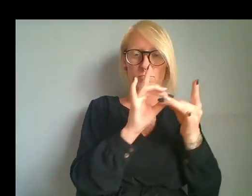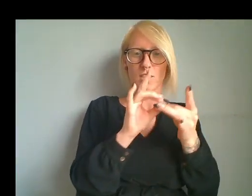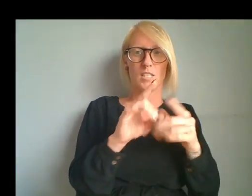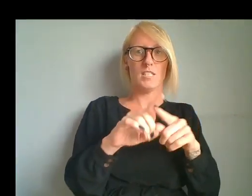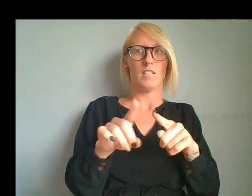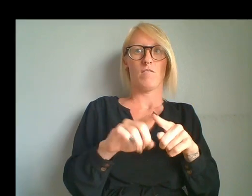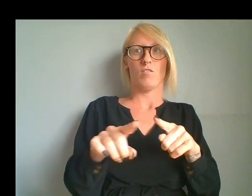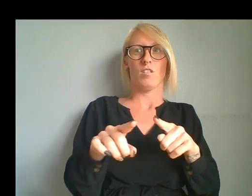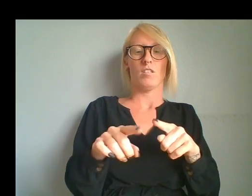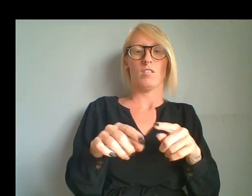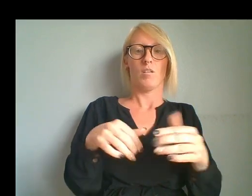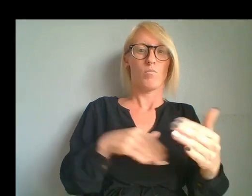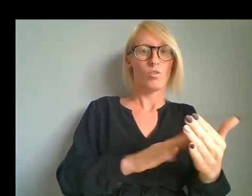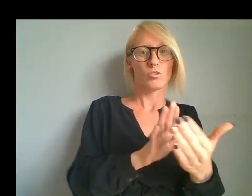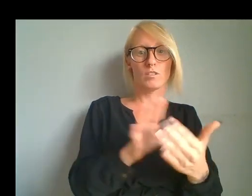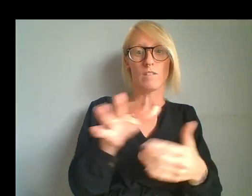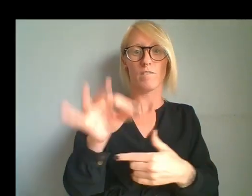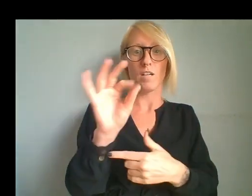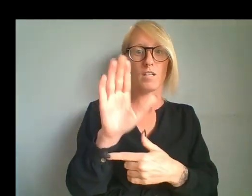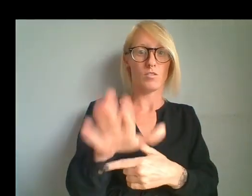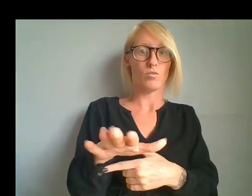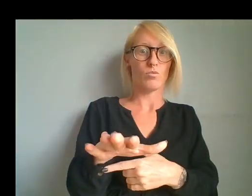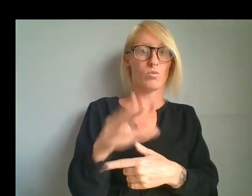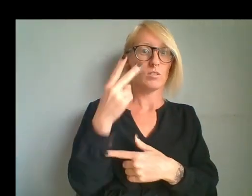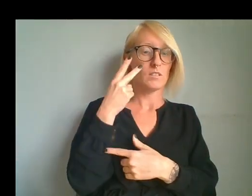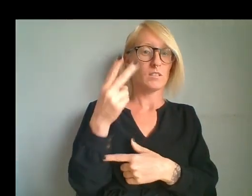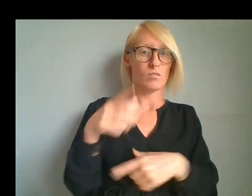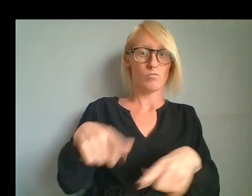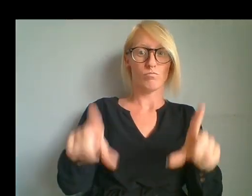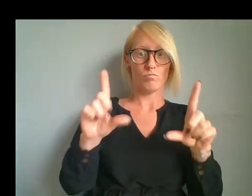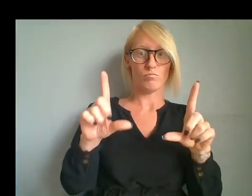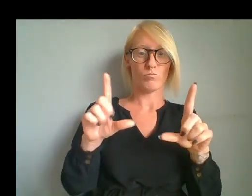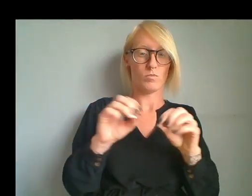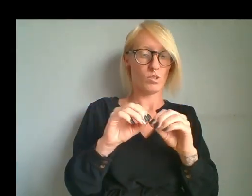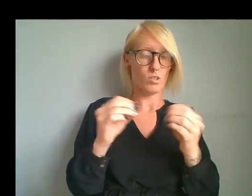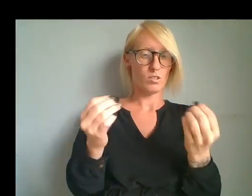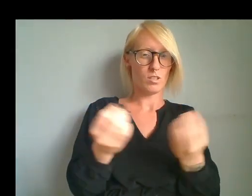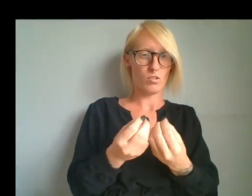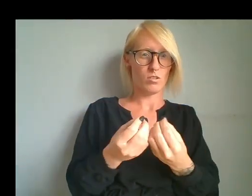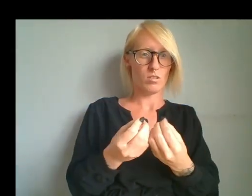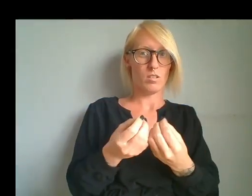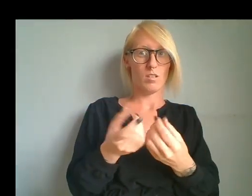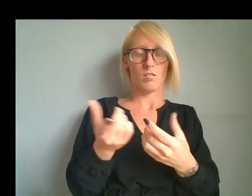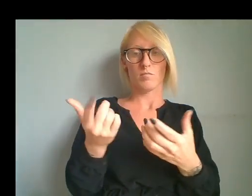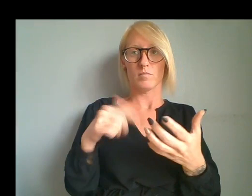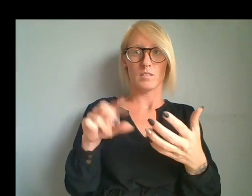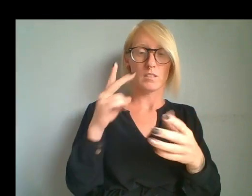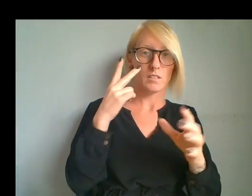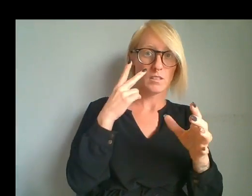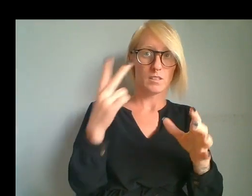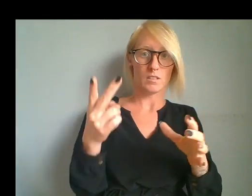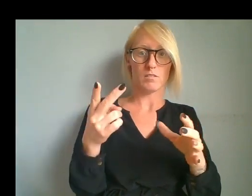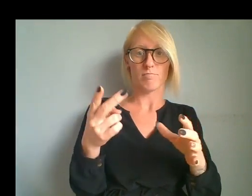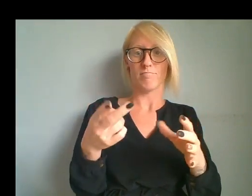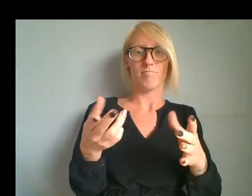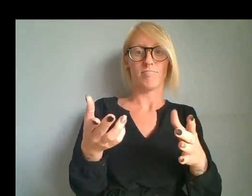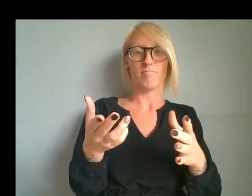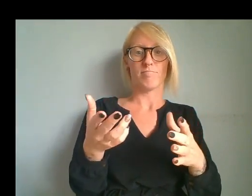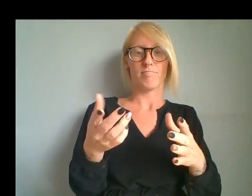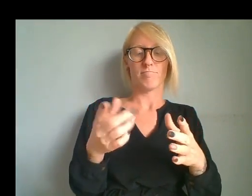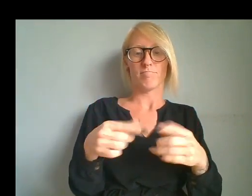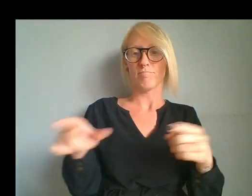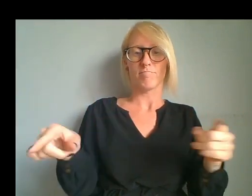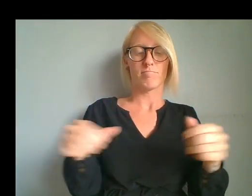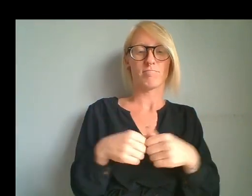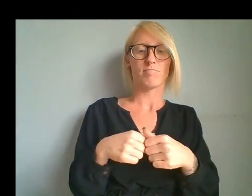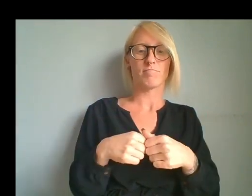may not find your website, they may not have ever heard of you, but if they stumble on you somehow, you're giving them all sorts of other tools for them to